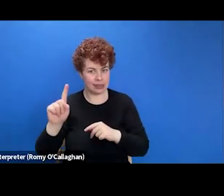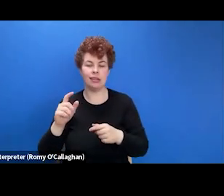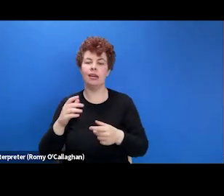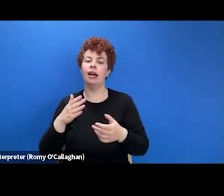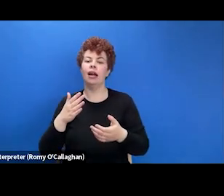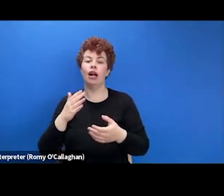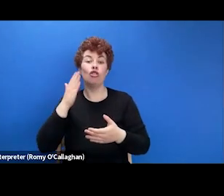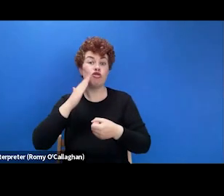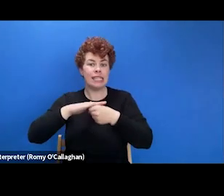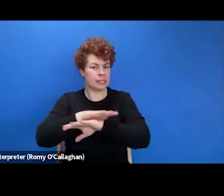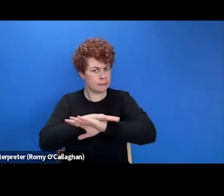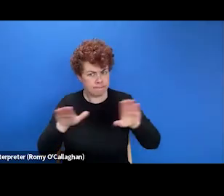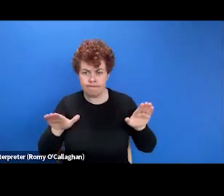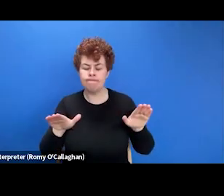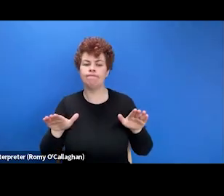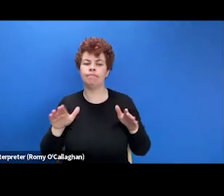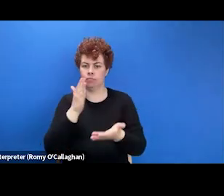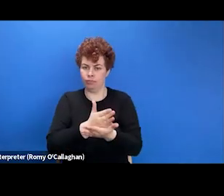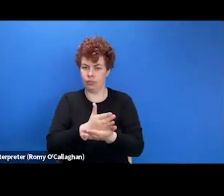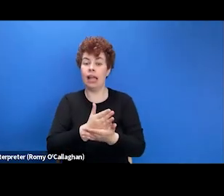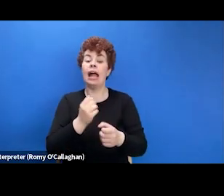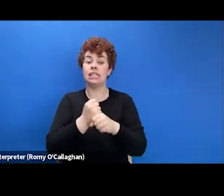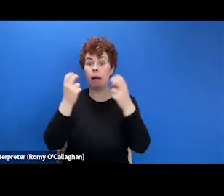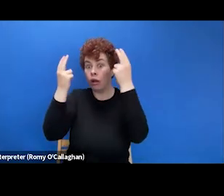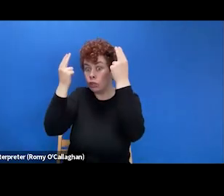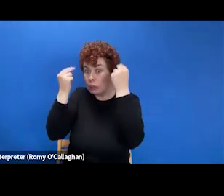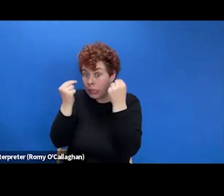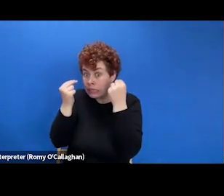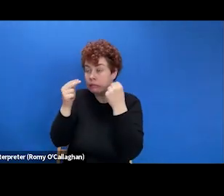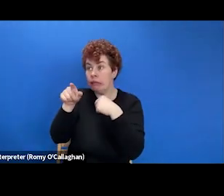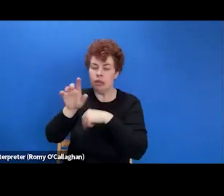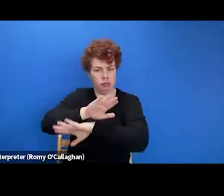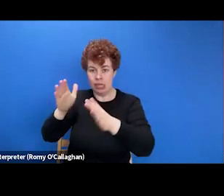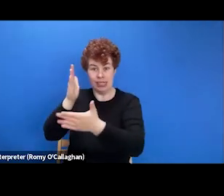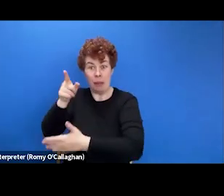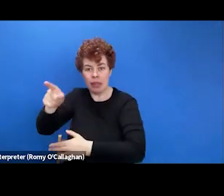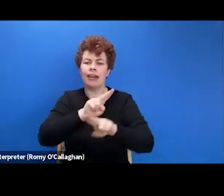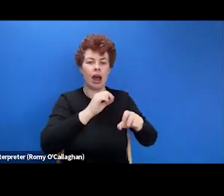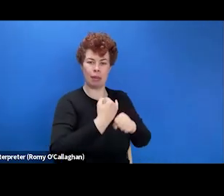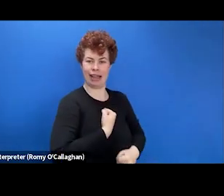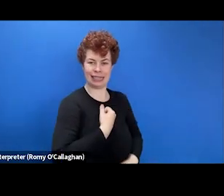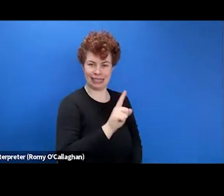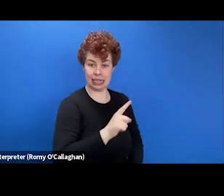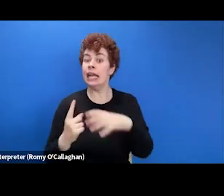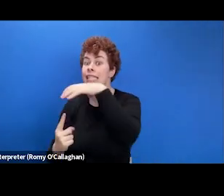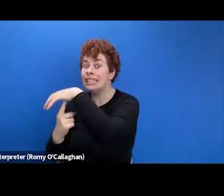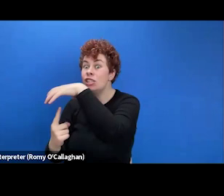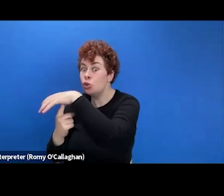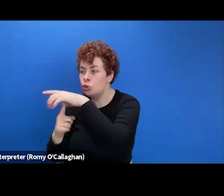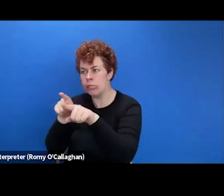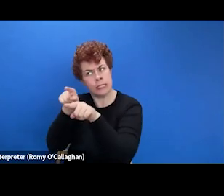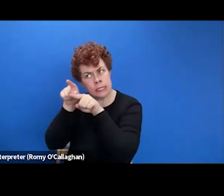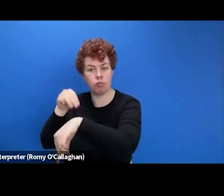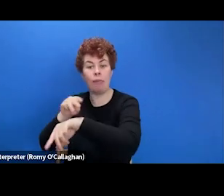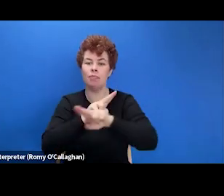anti-racist movement. It targets complicity and not identity, and institutions and not individuals. And